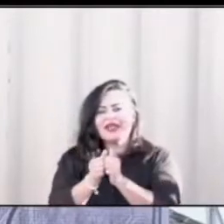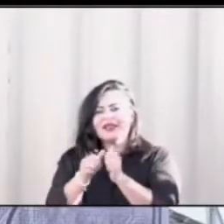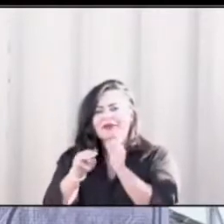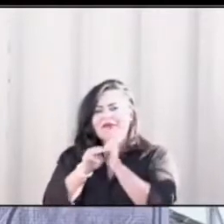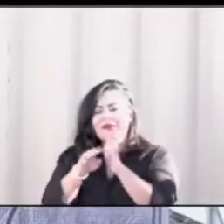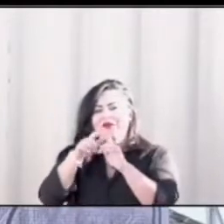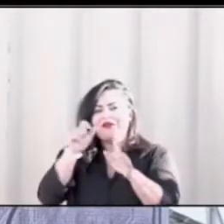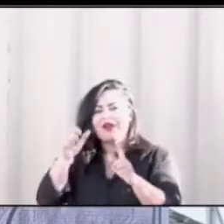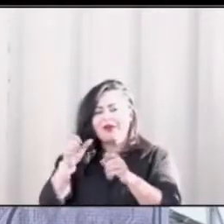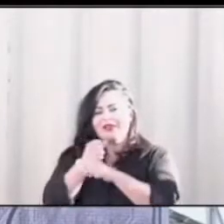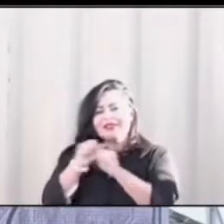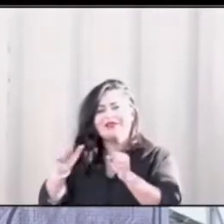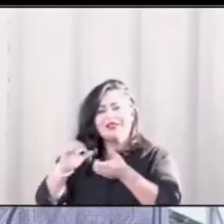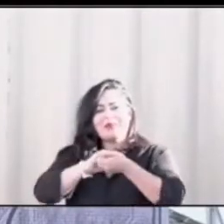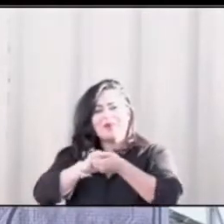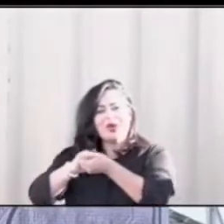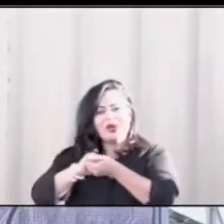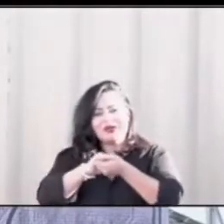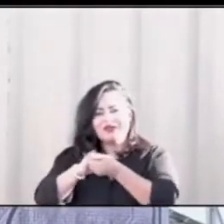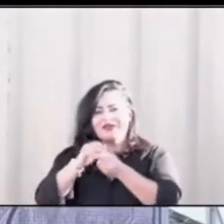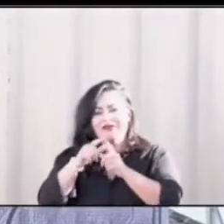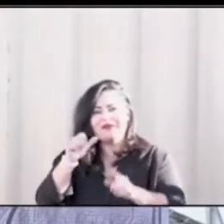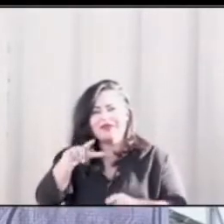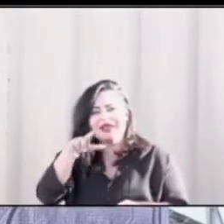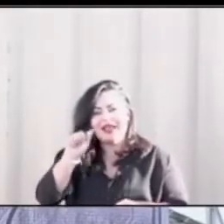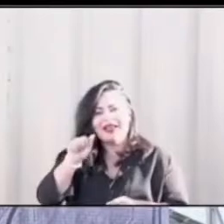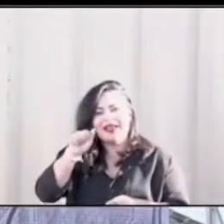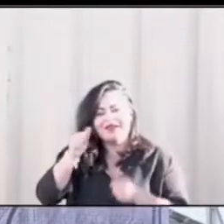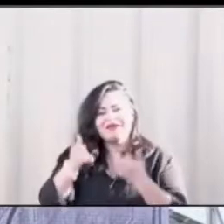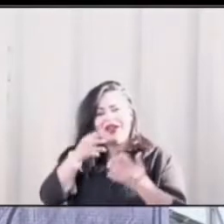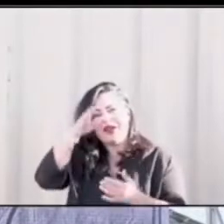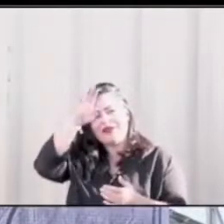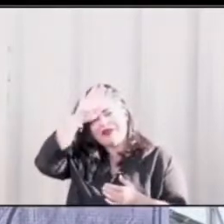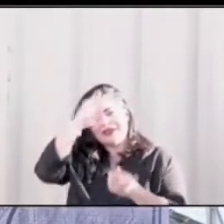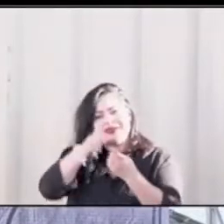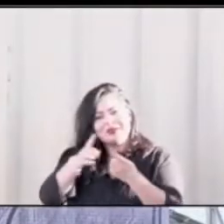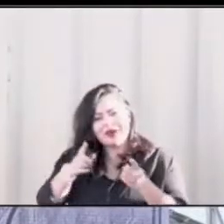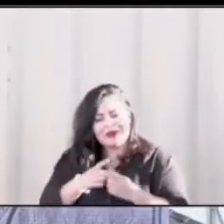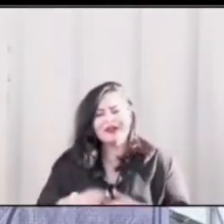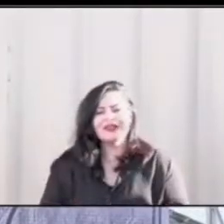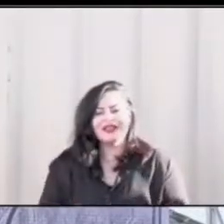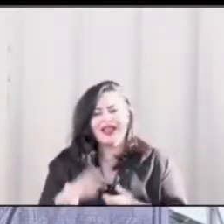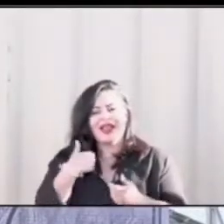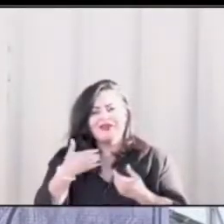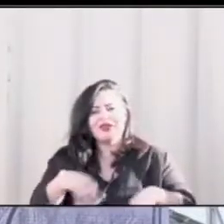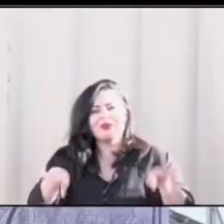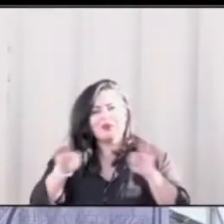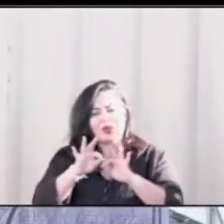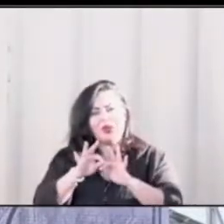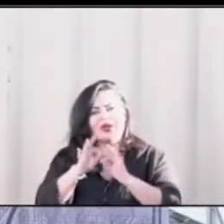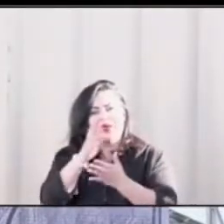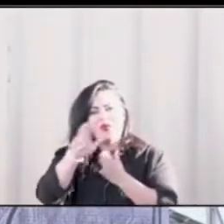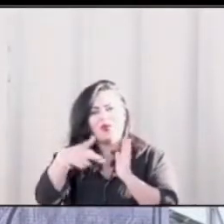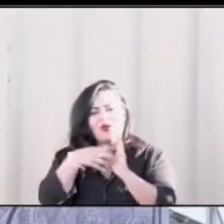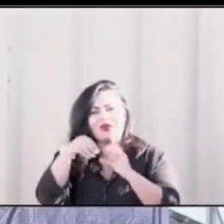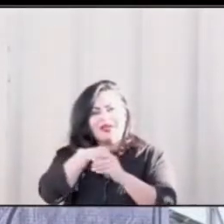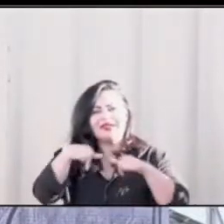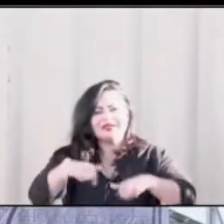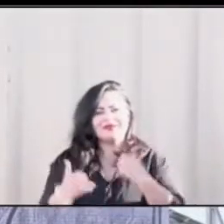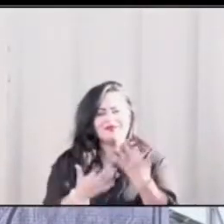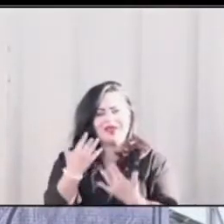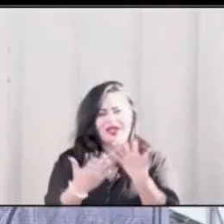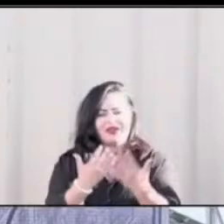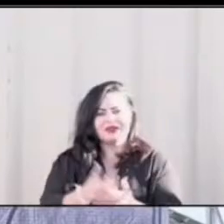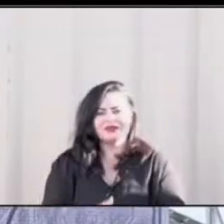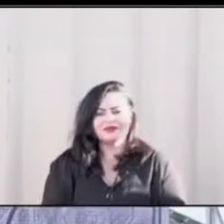safety partners with the Los Angeles County lifeguards running a vital role in the base camp today. I